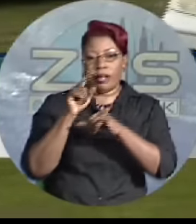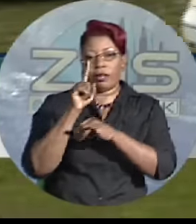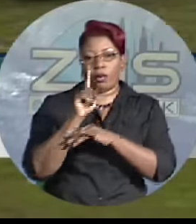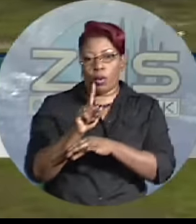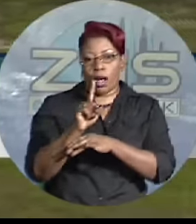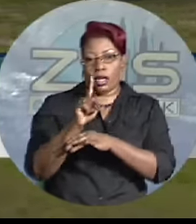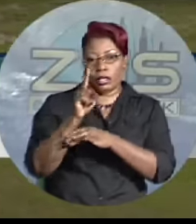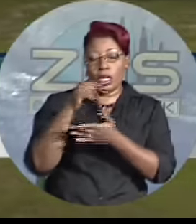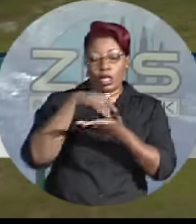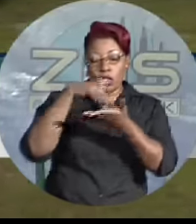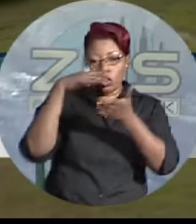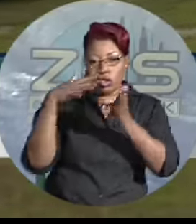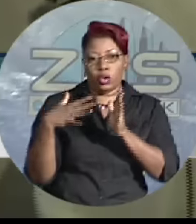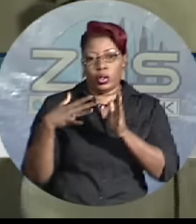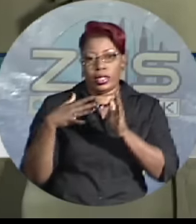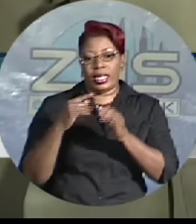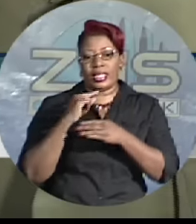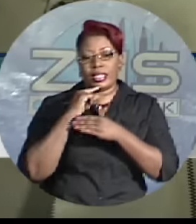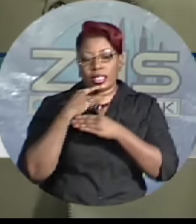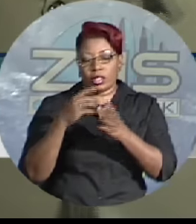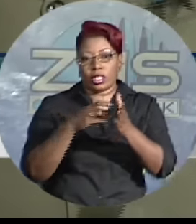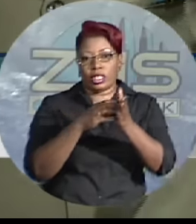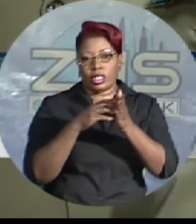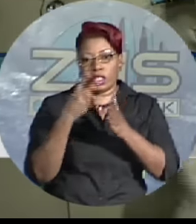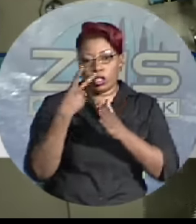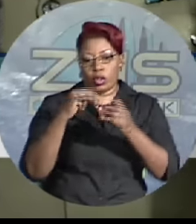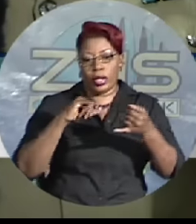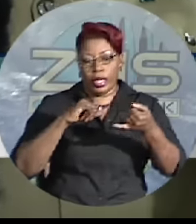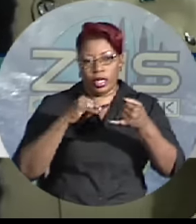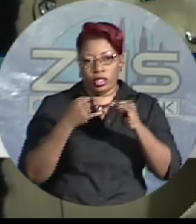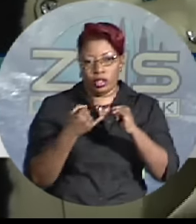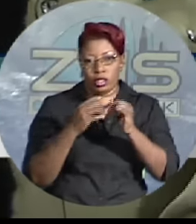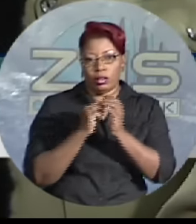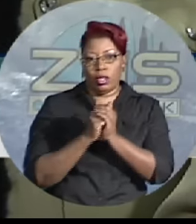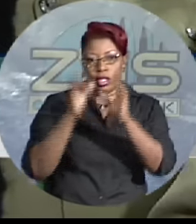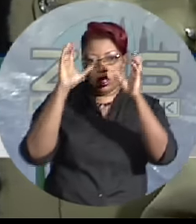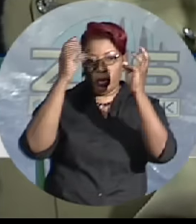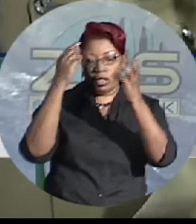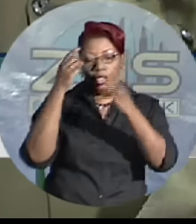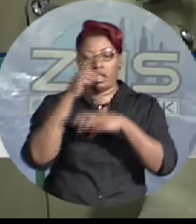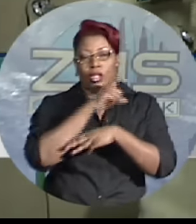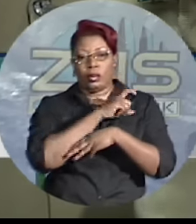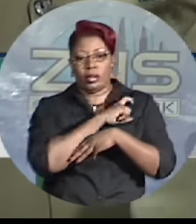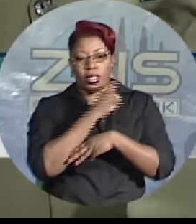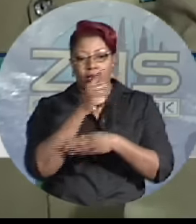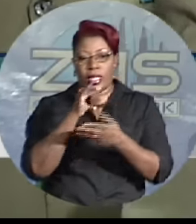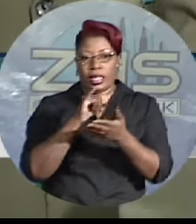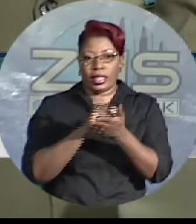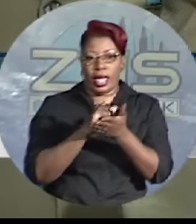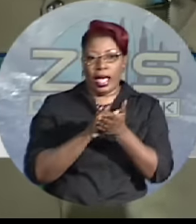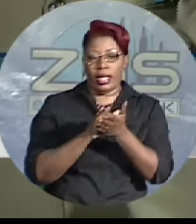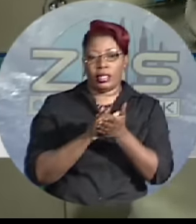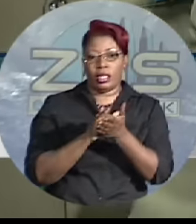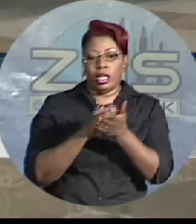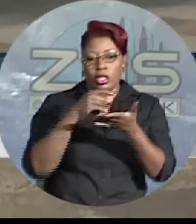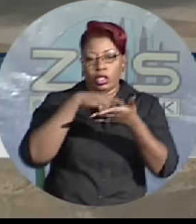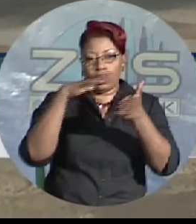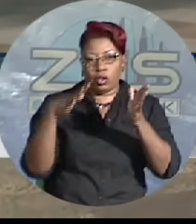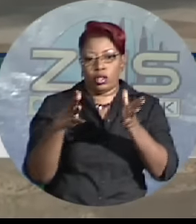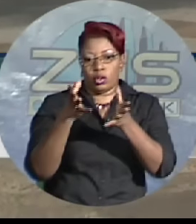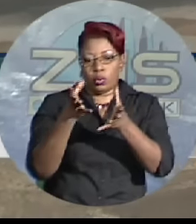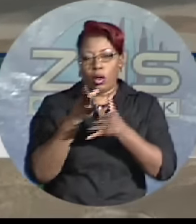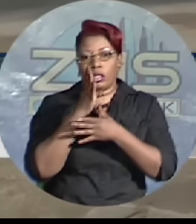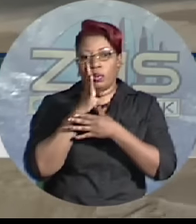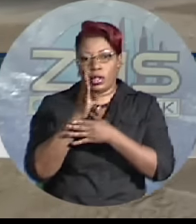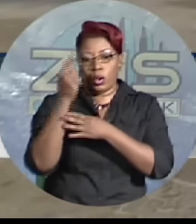others injured was gang-related, Commissioner of Police Allison Greenslade says that is not the case. Instead, he says the students are